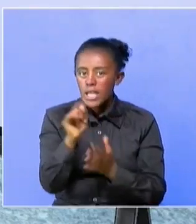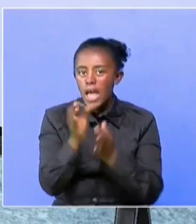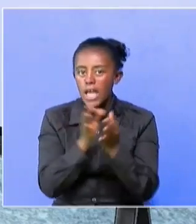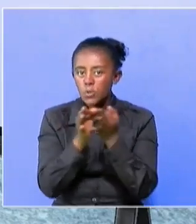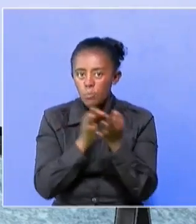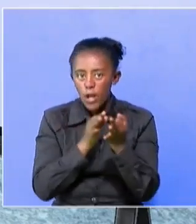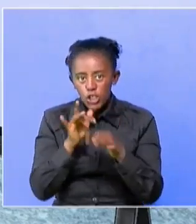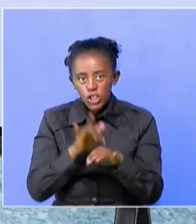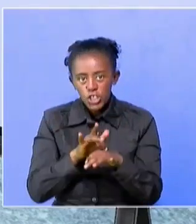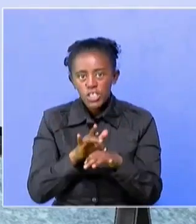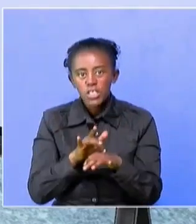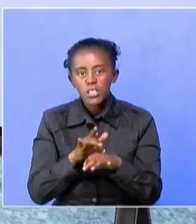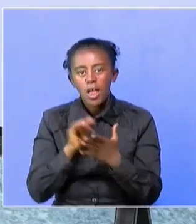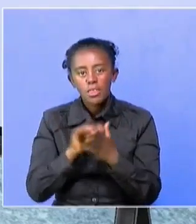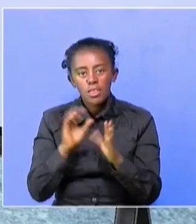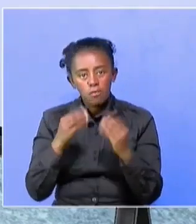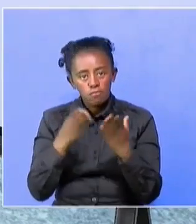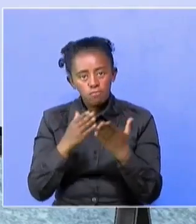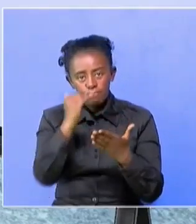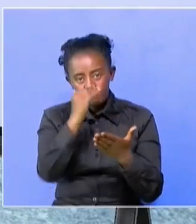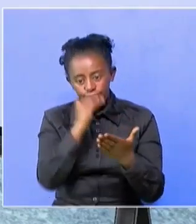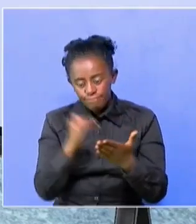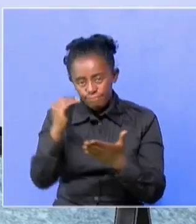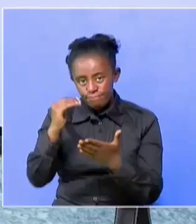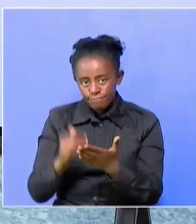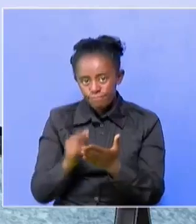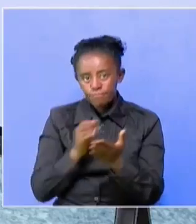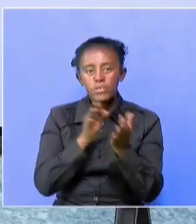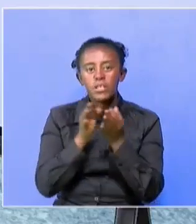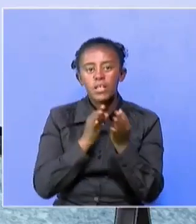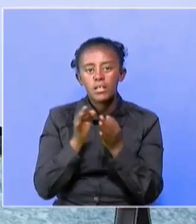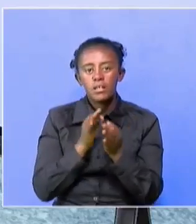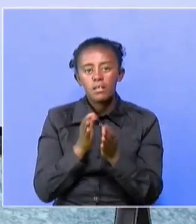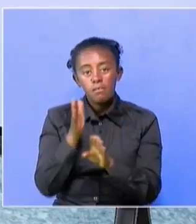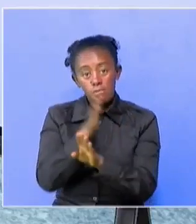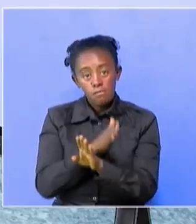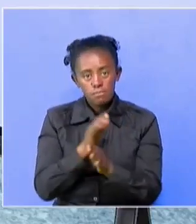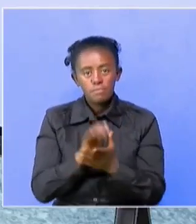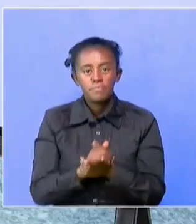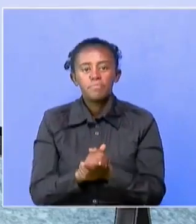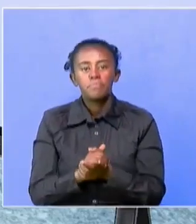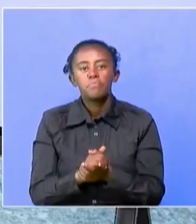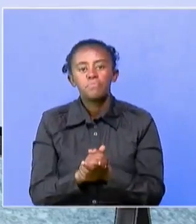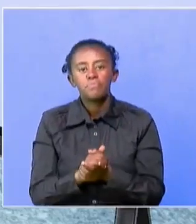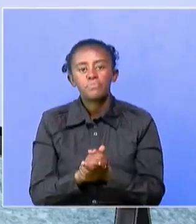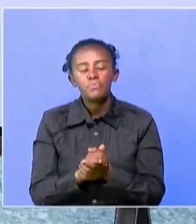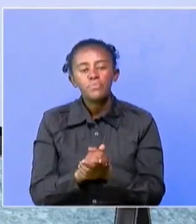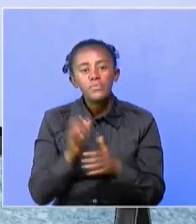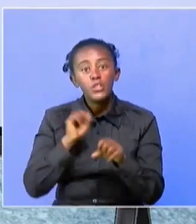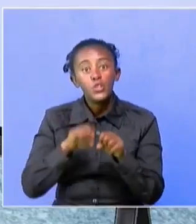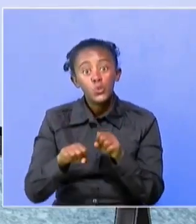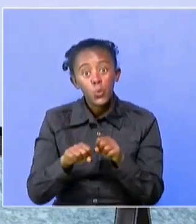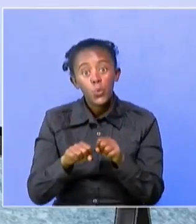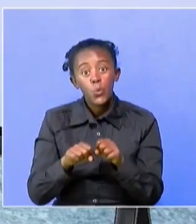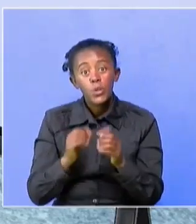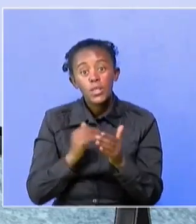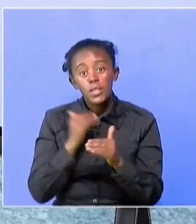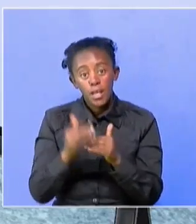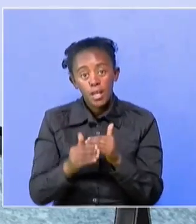expressions that I have already stated earlier. So, and